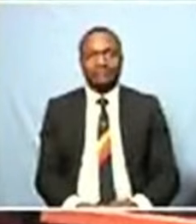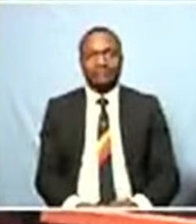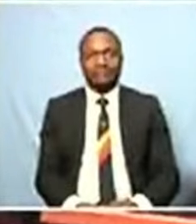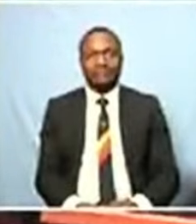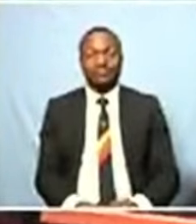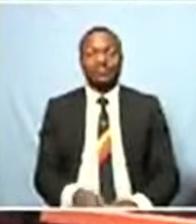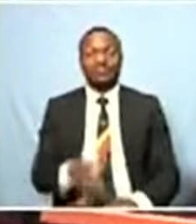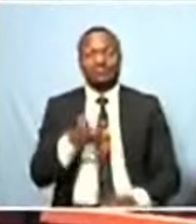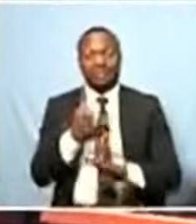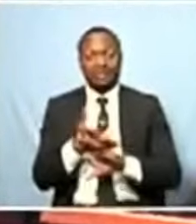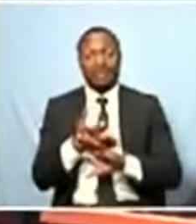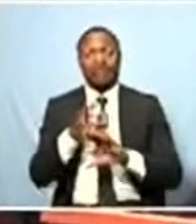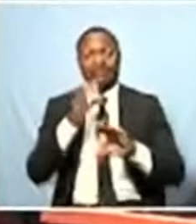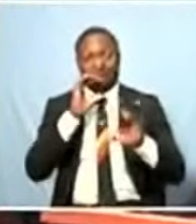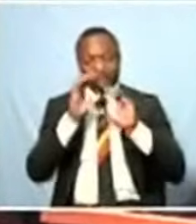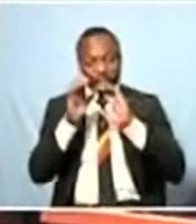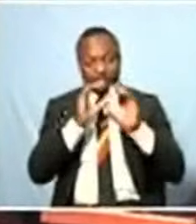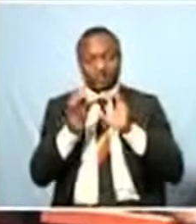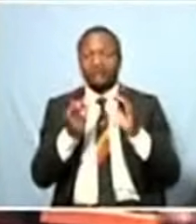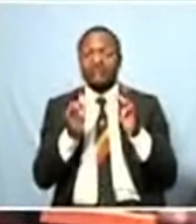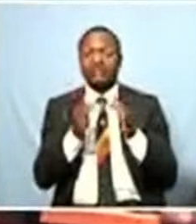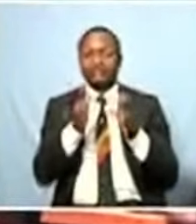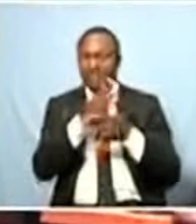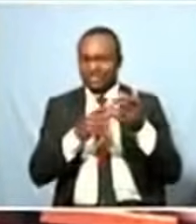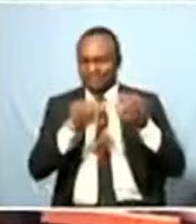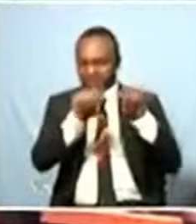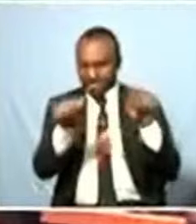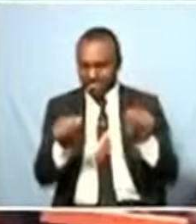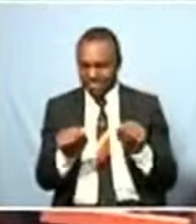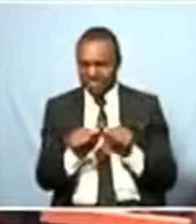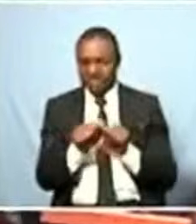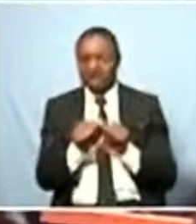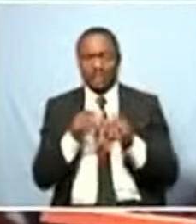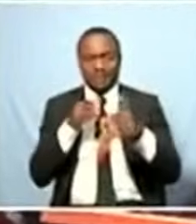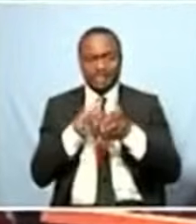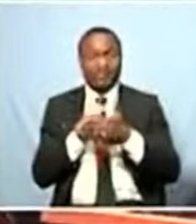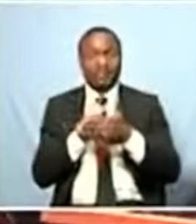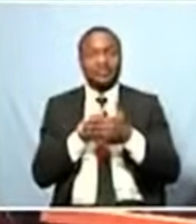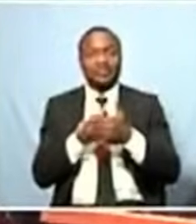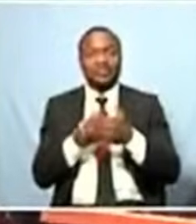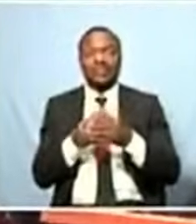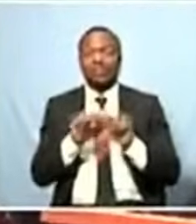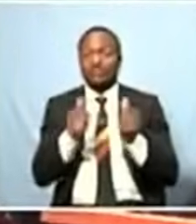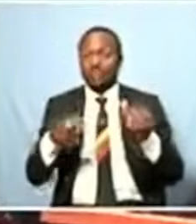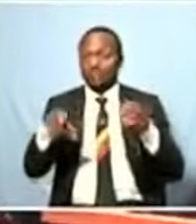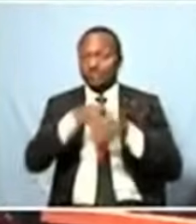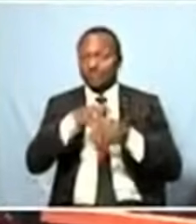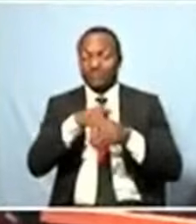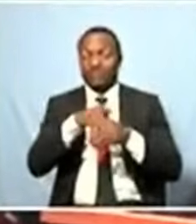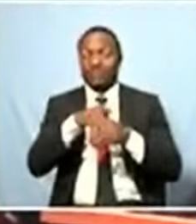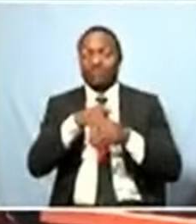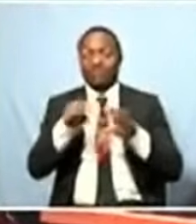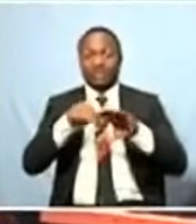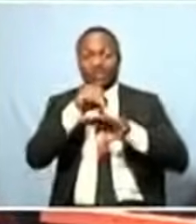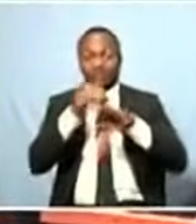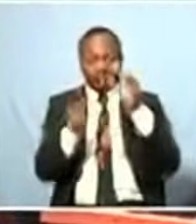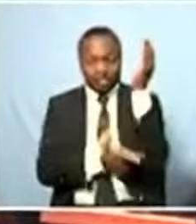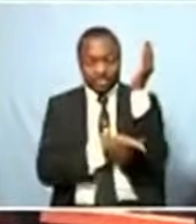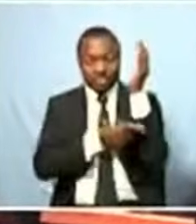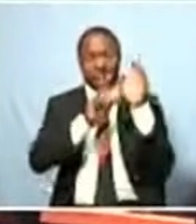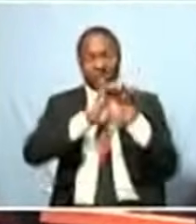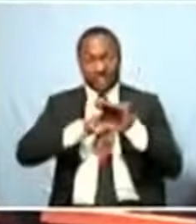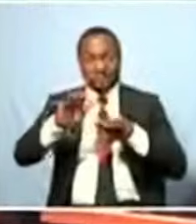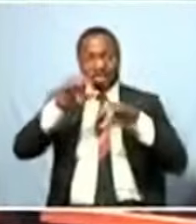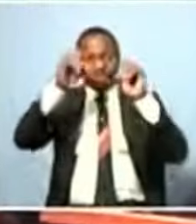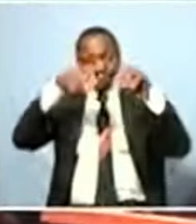Erratic communication network, some areas thus hindering effective participation in national development, lack of